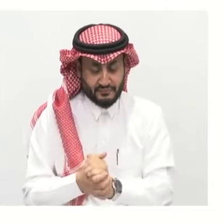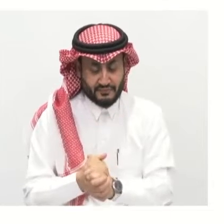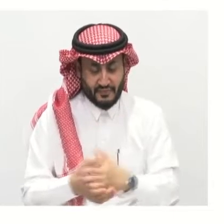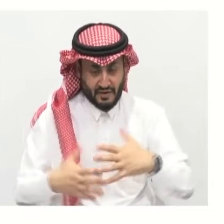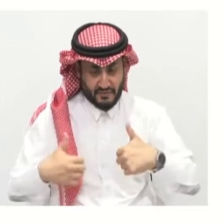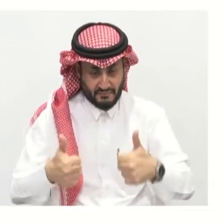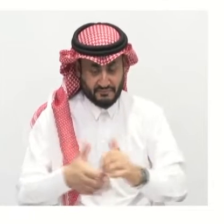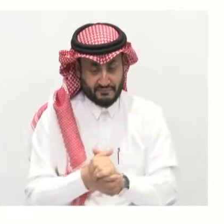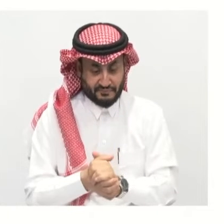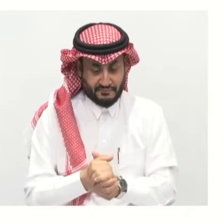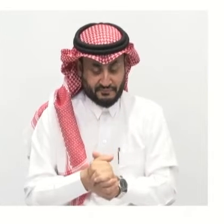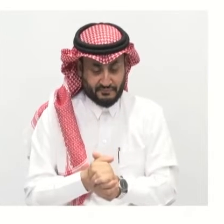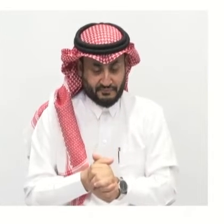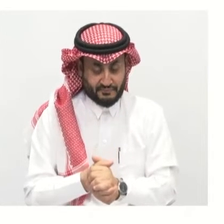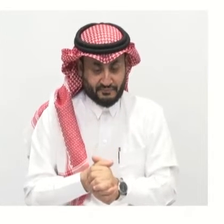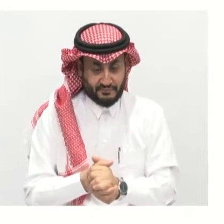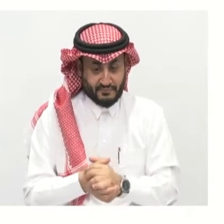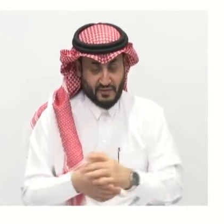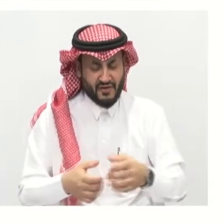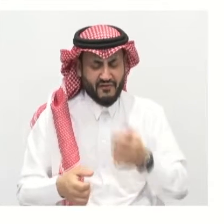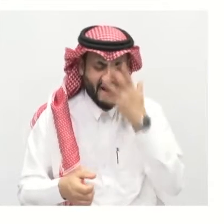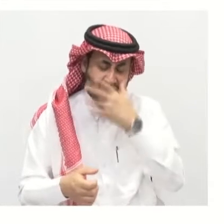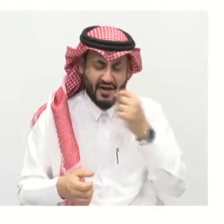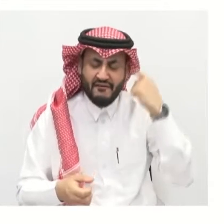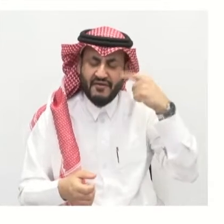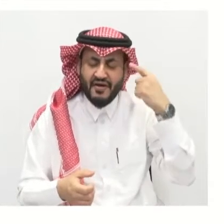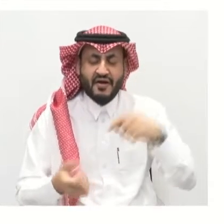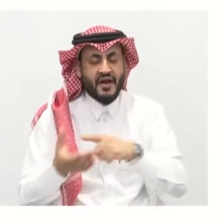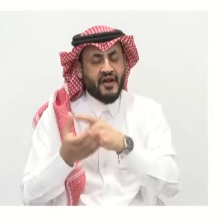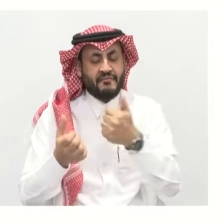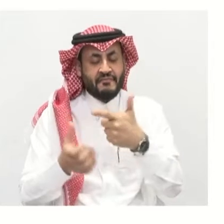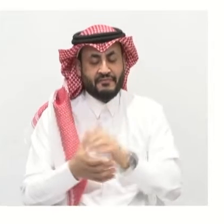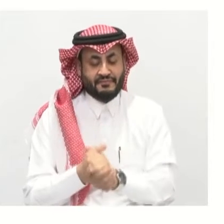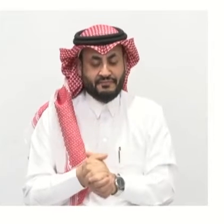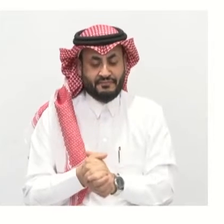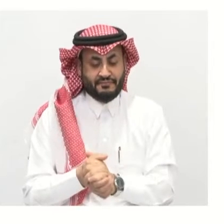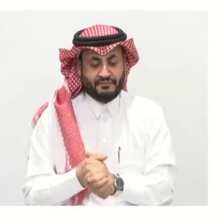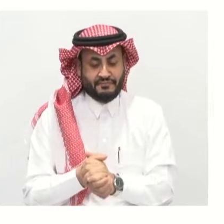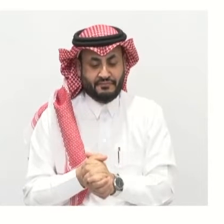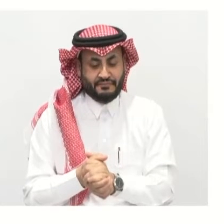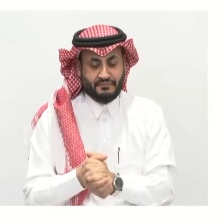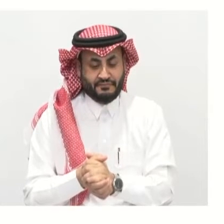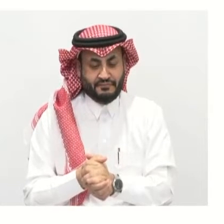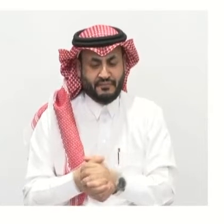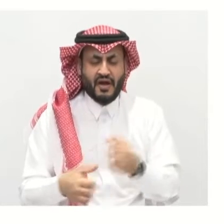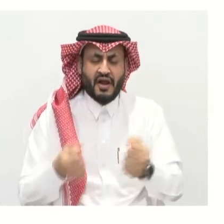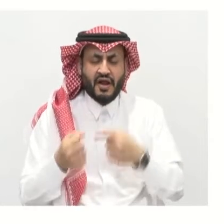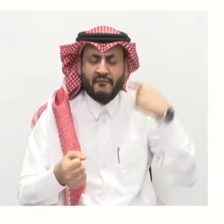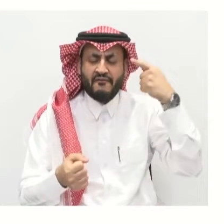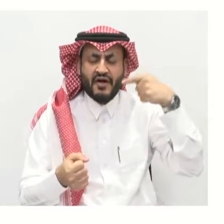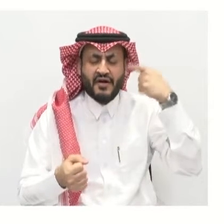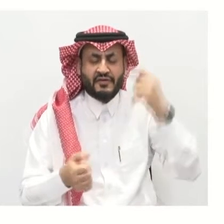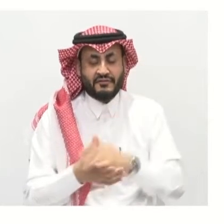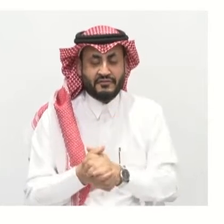so creative. I guess being bored makes you creative. I wondered what other games I can